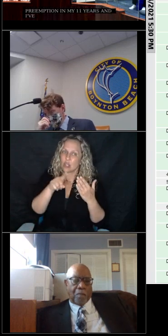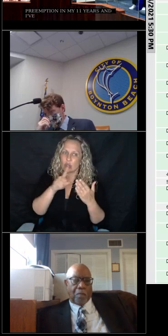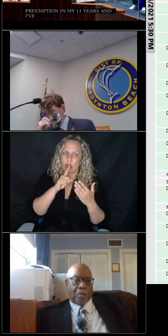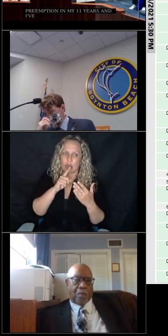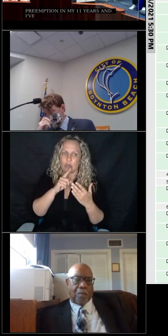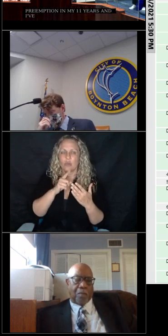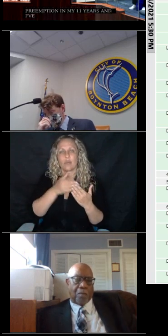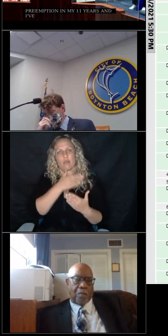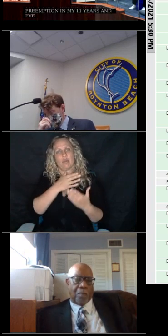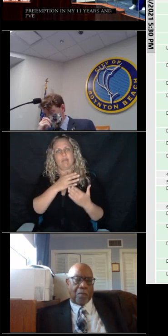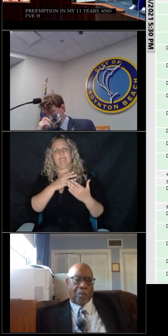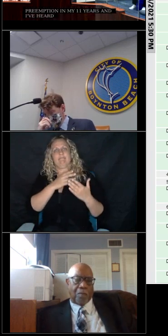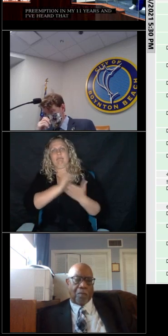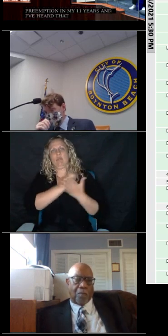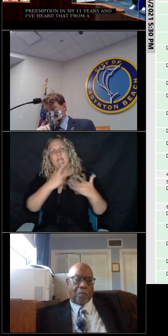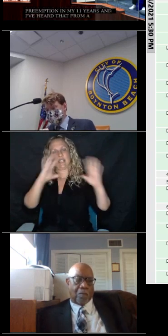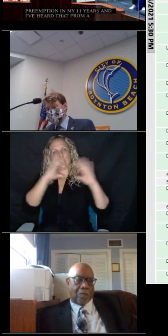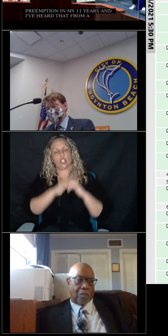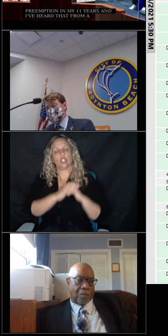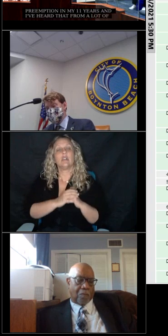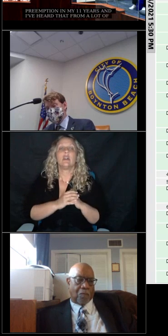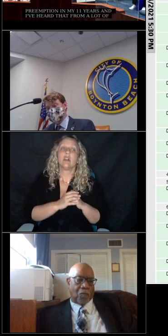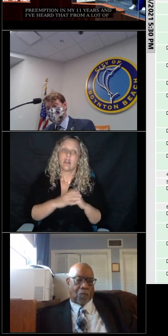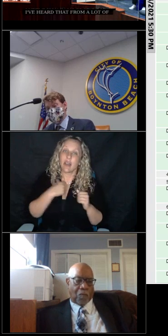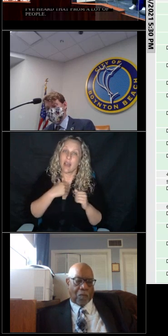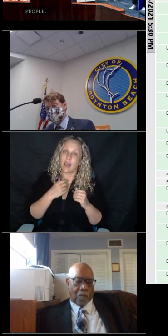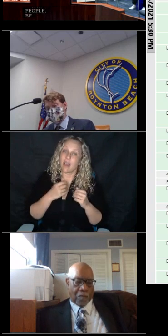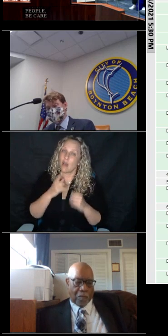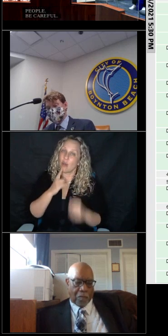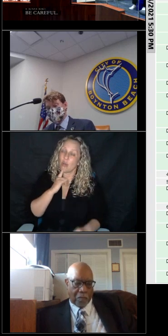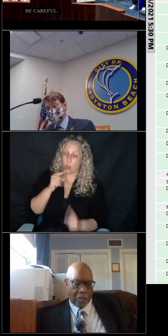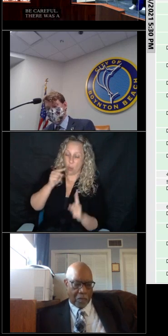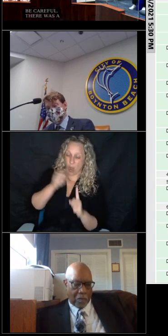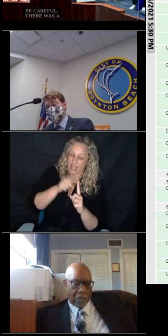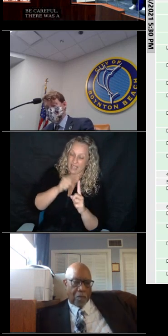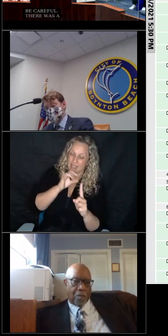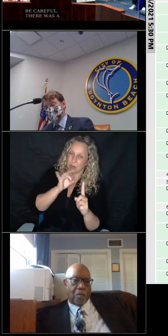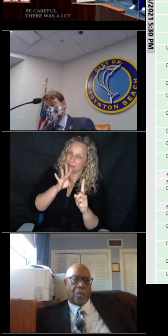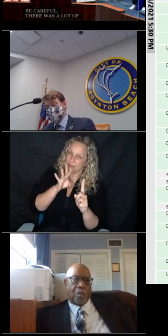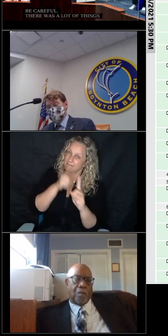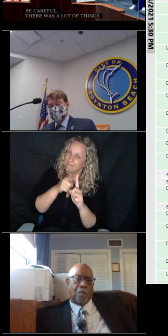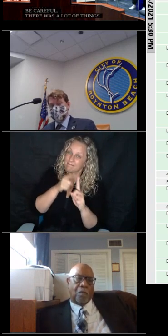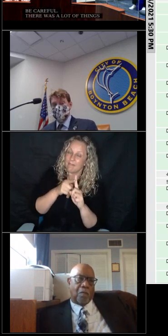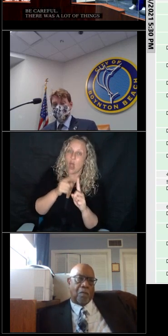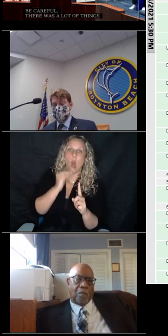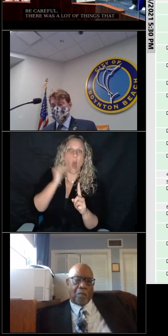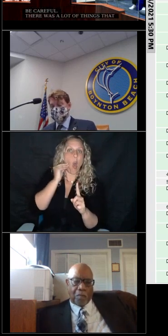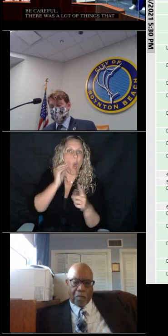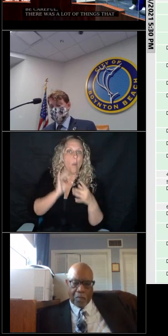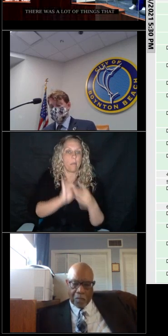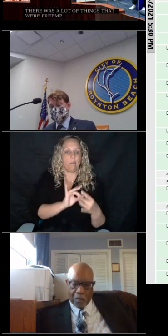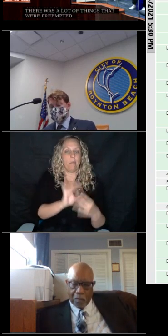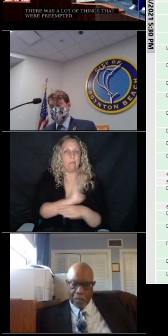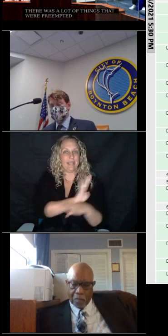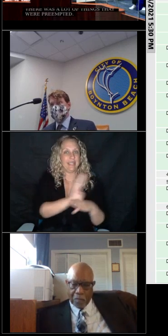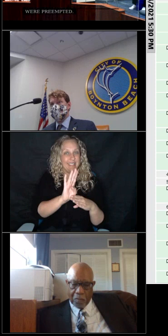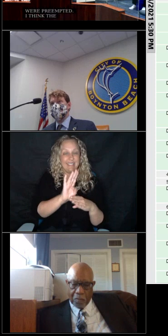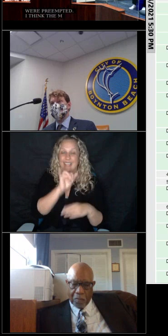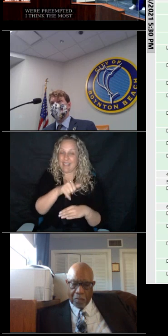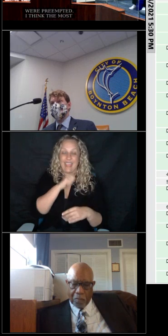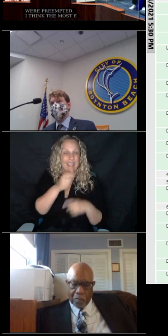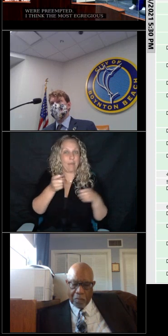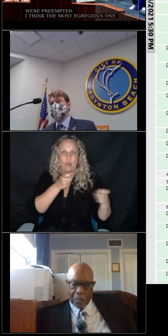preempted. I think the most egregious one has to do with home-based businesses. They can no longer be